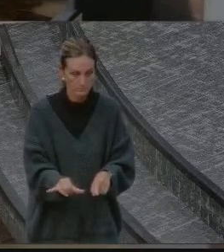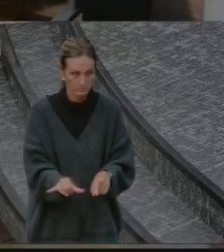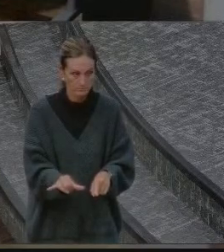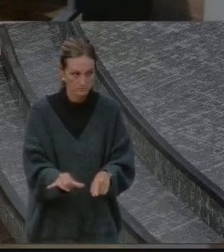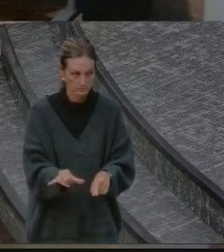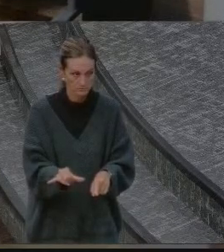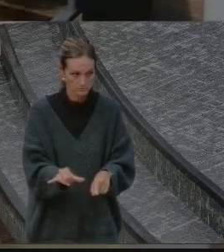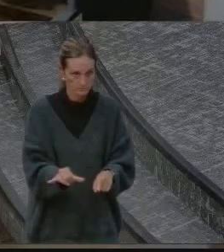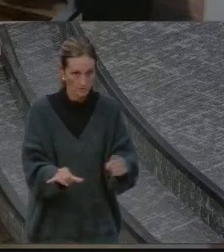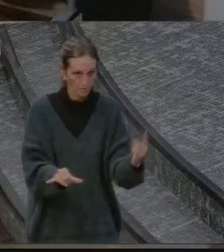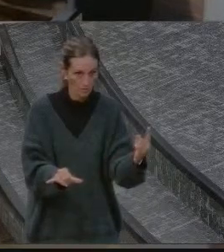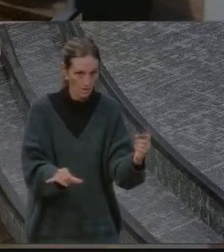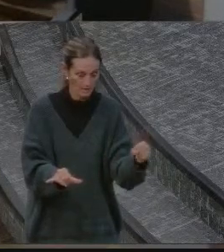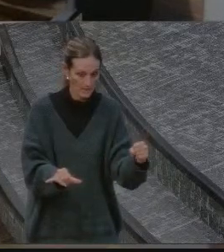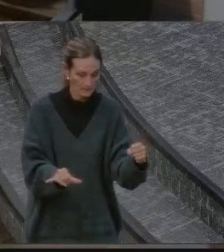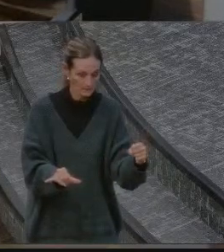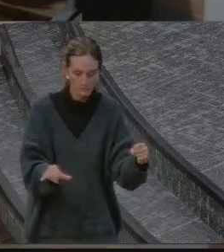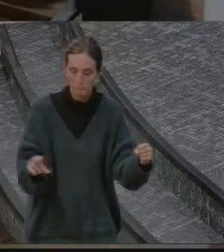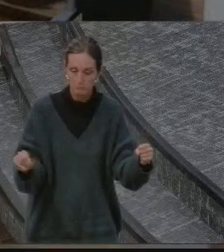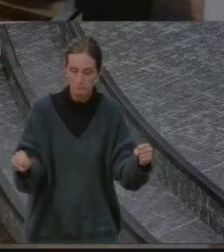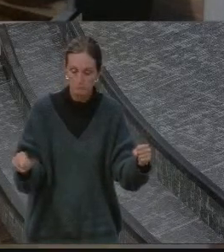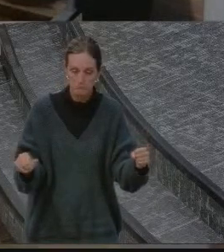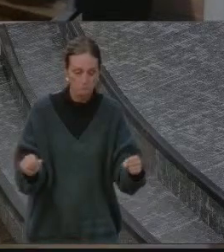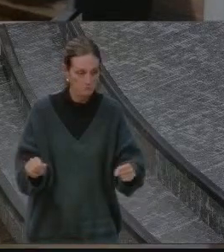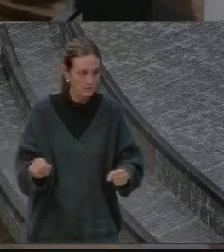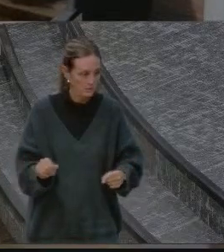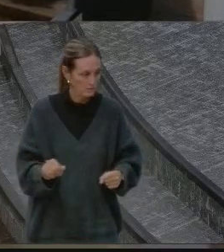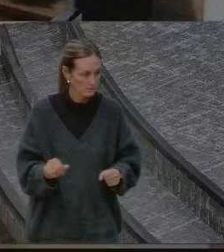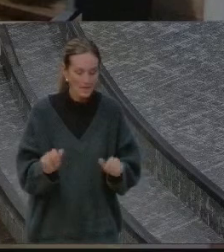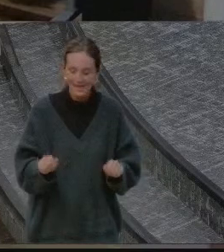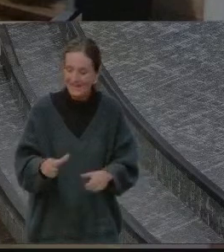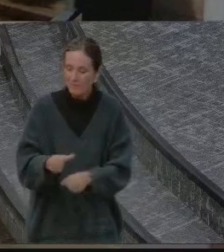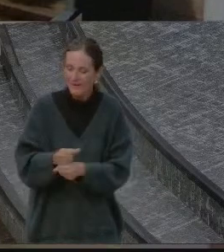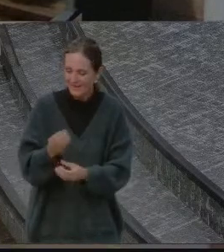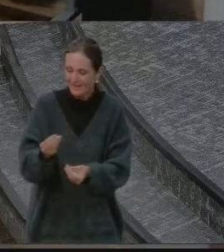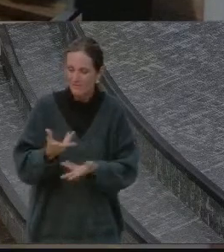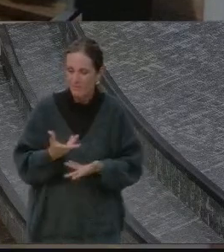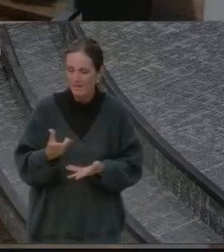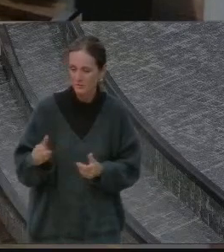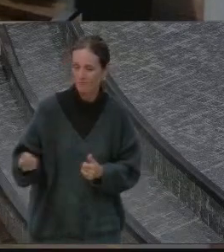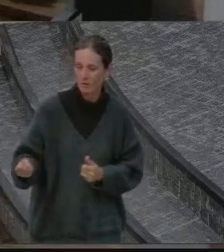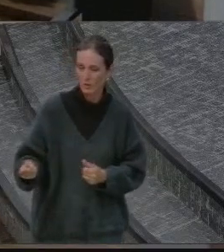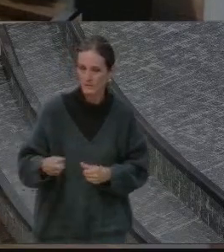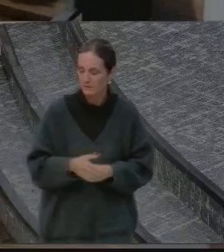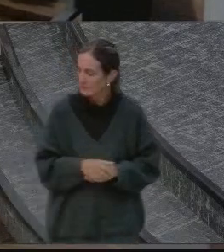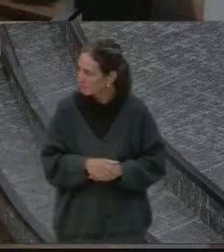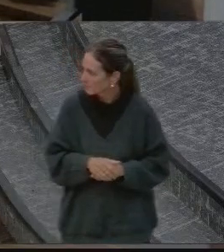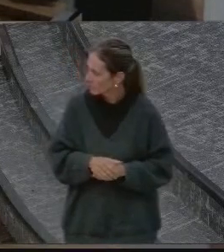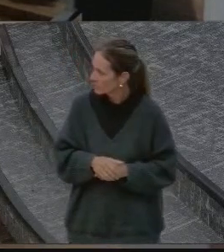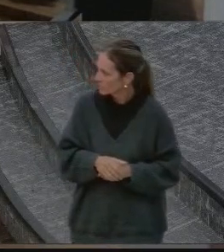yes, so. No, can we get that other information first? Thank you.